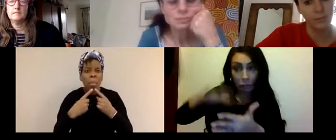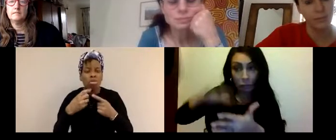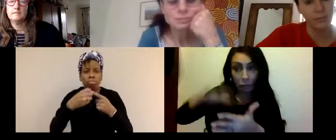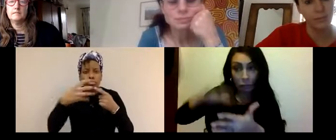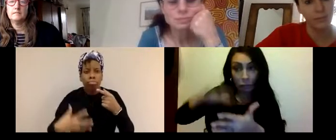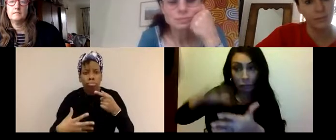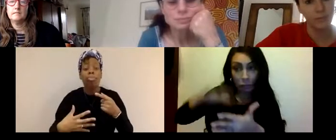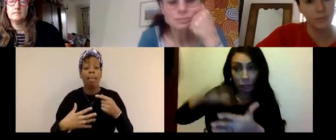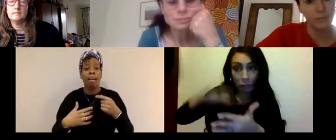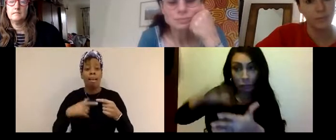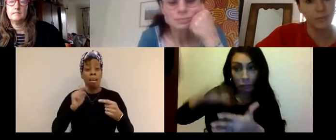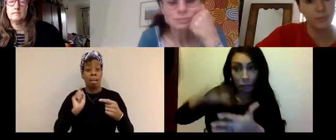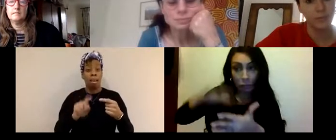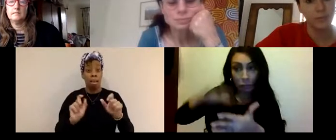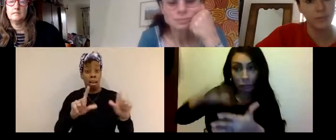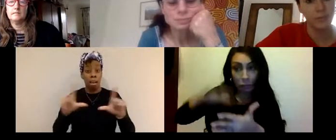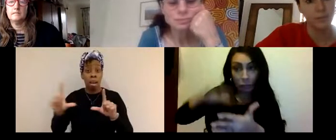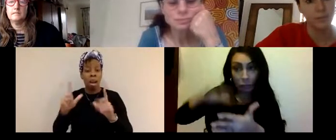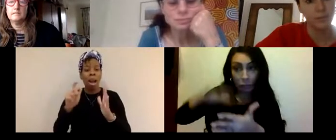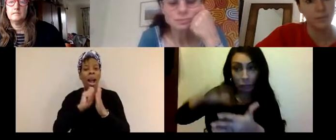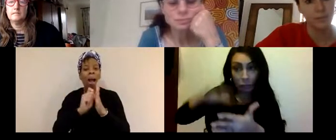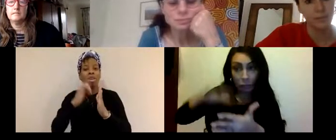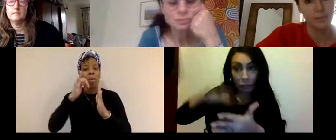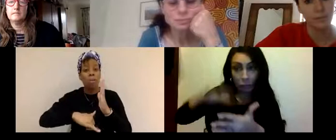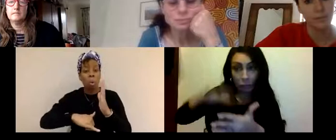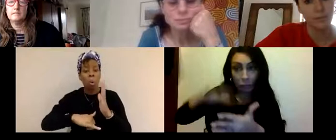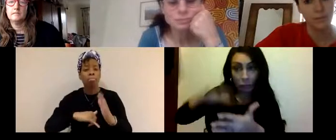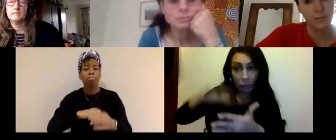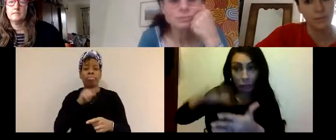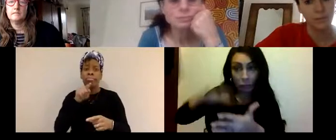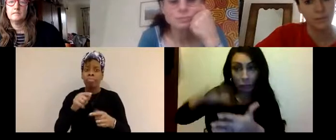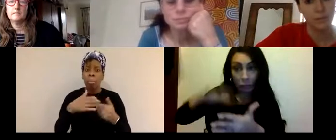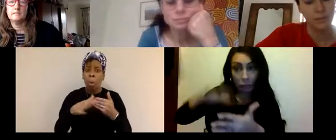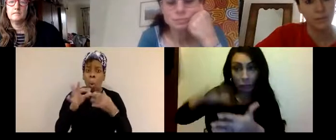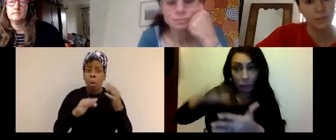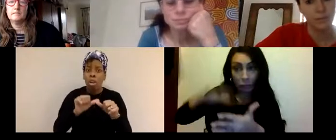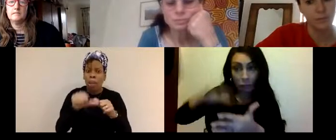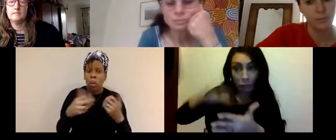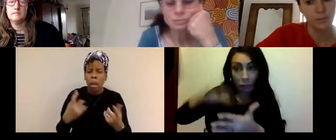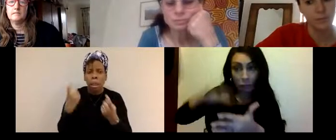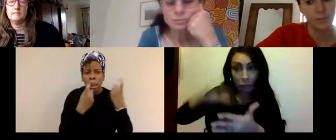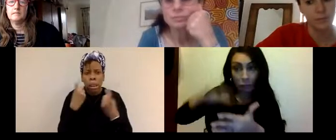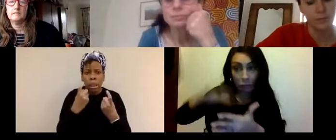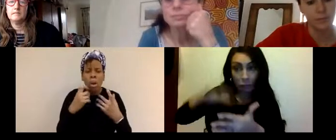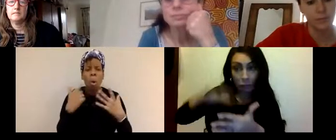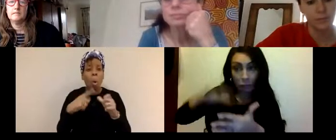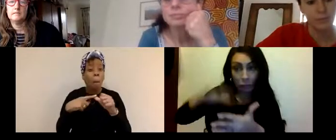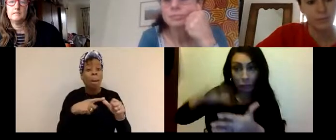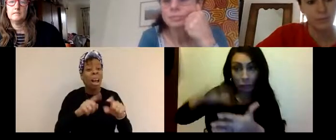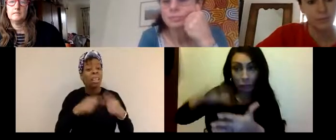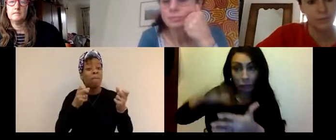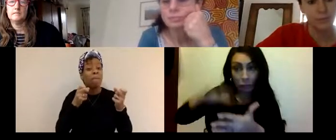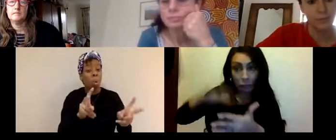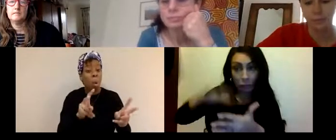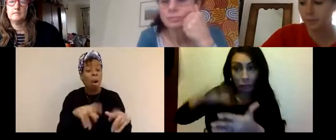also find the application form. And if you have any other questions after today, or you'd like to apply in a different format, or you'd like